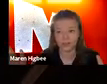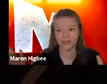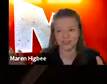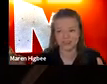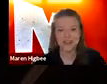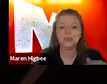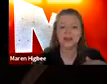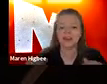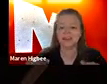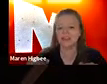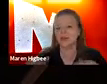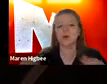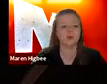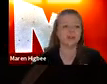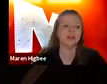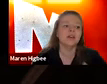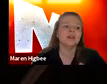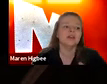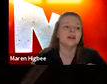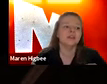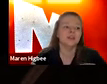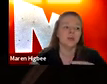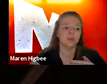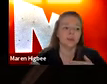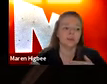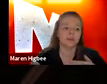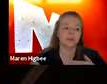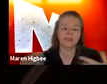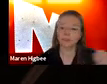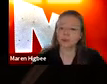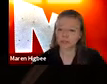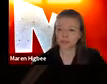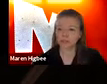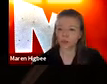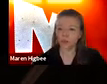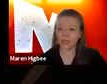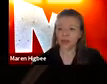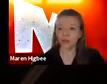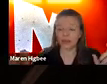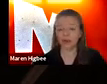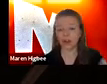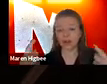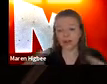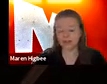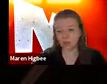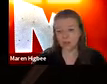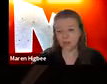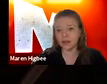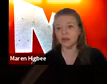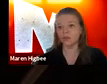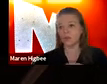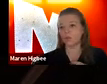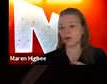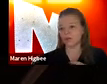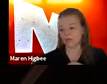less expensive, but as, as a host. So one of those examples is when we are dialing somebody